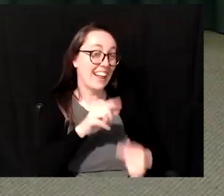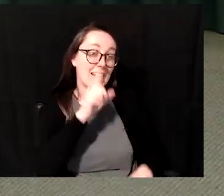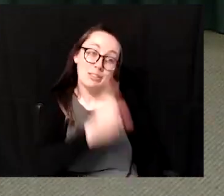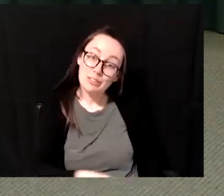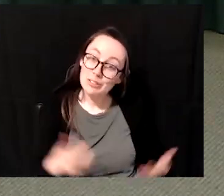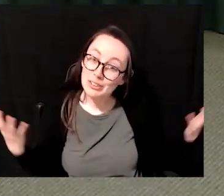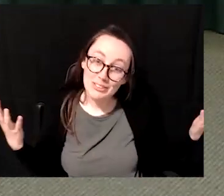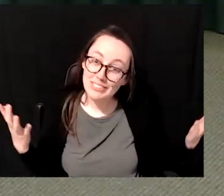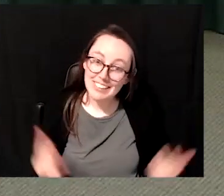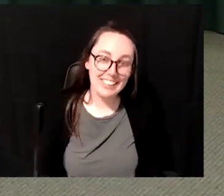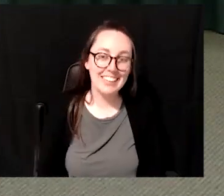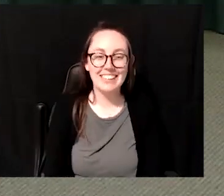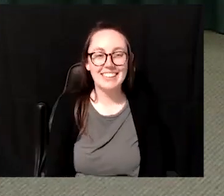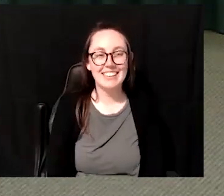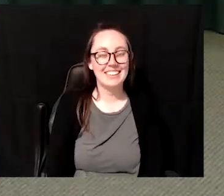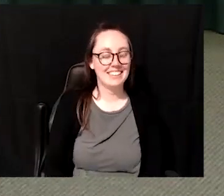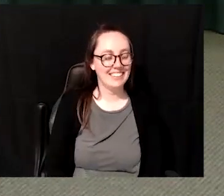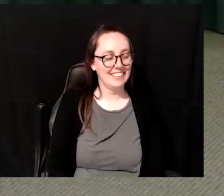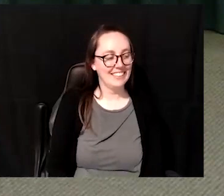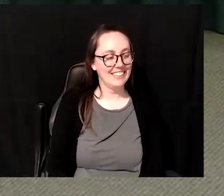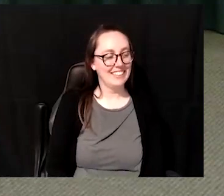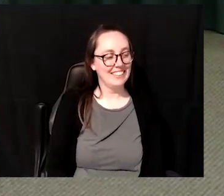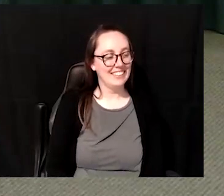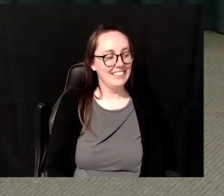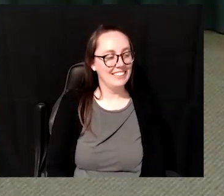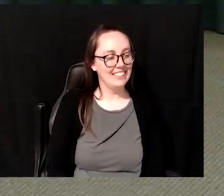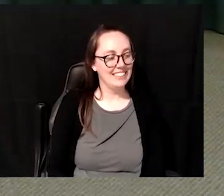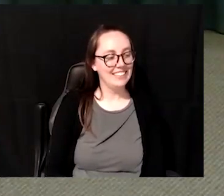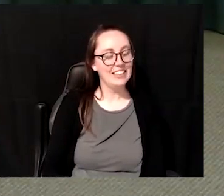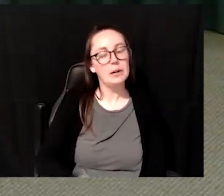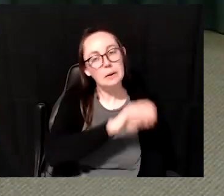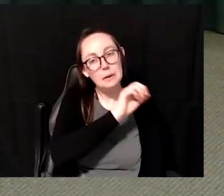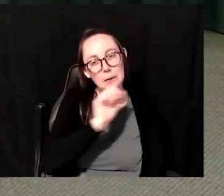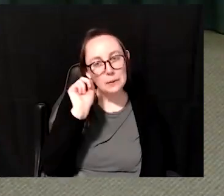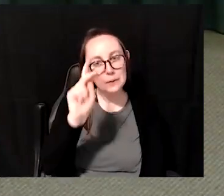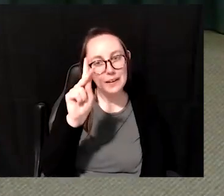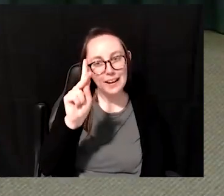uh okay so we're gonna move on to